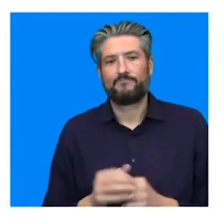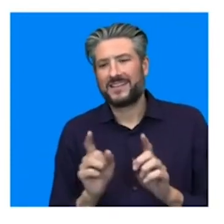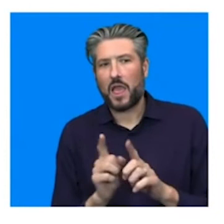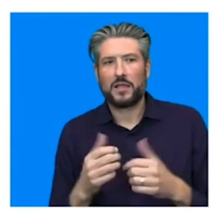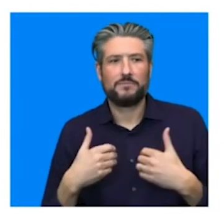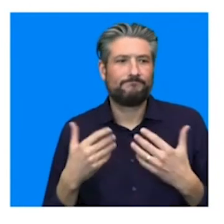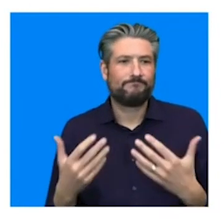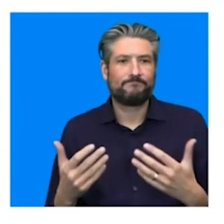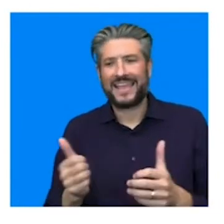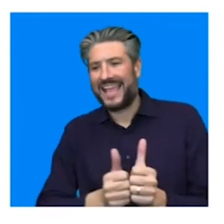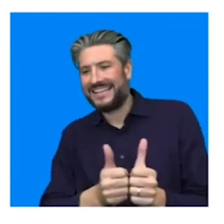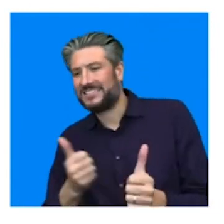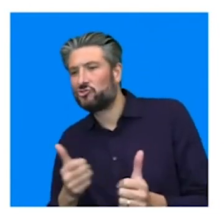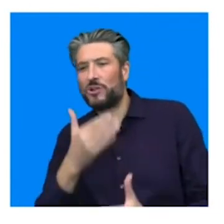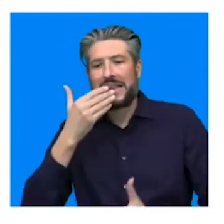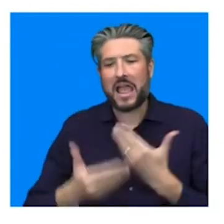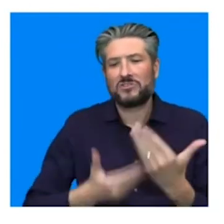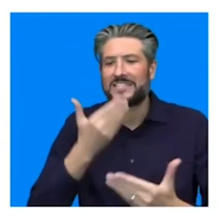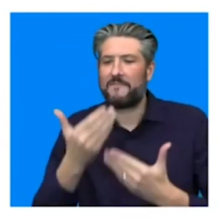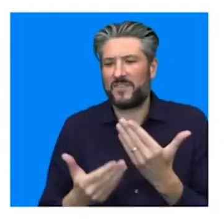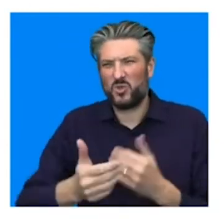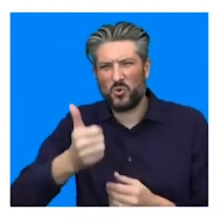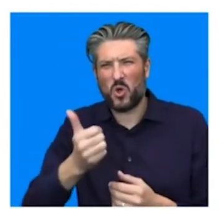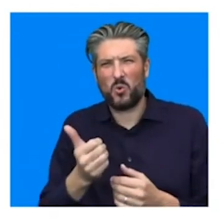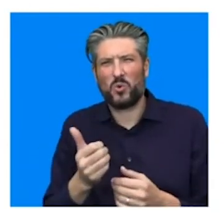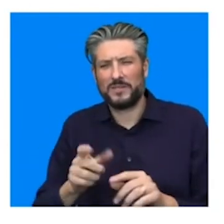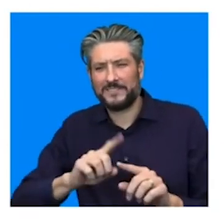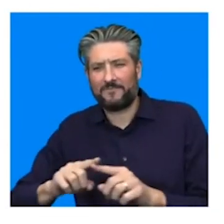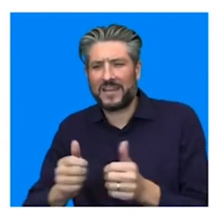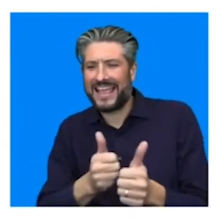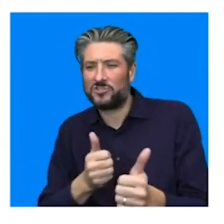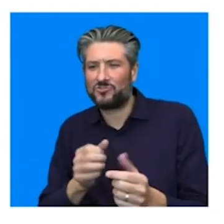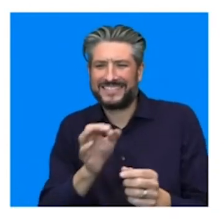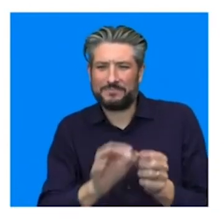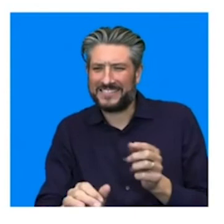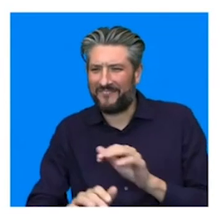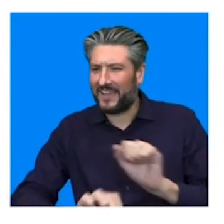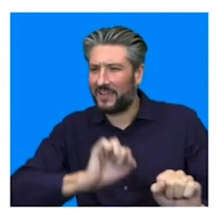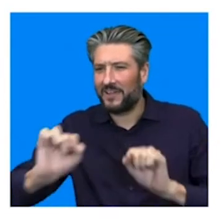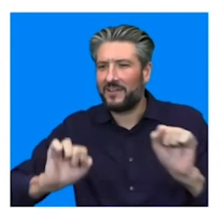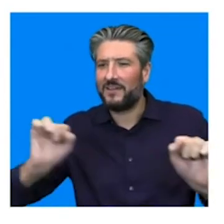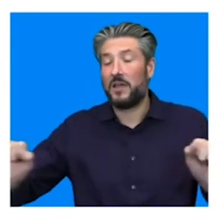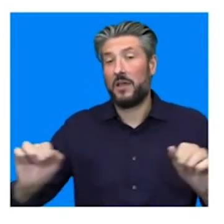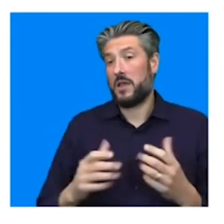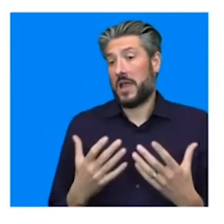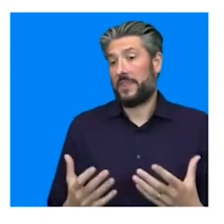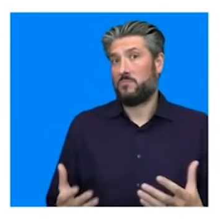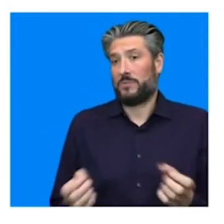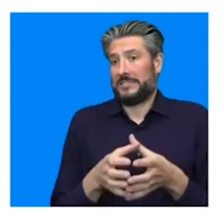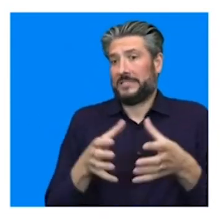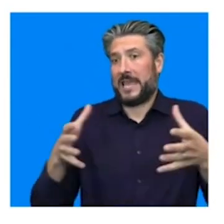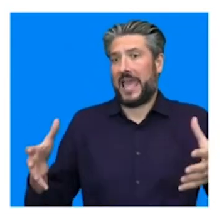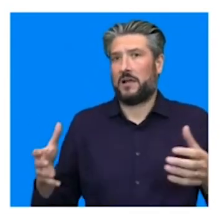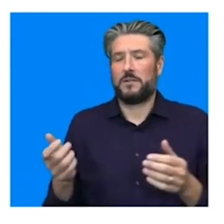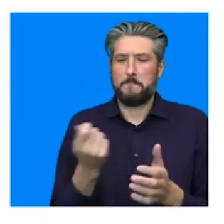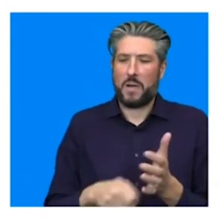Yeah. Or industry-specific narratives. You know, that's something we're exploring at Microsoft right now. So because we're getting such scale of buy-in to the culture of accessibility